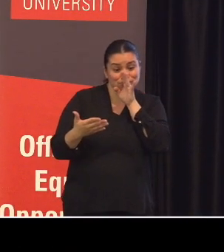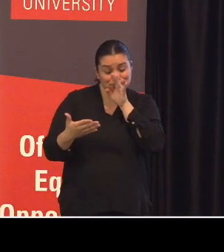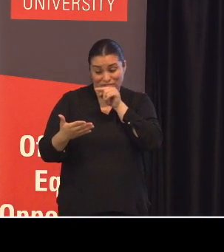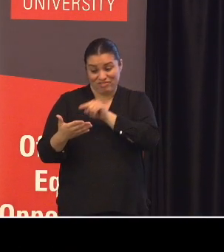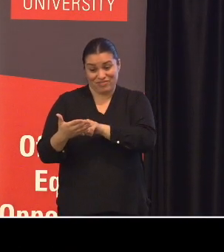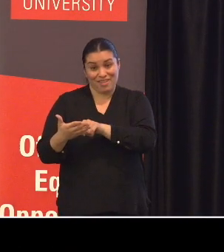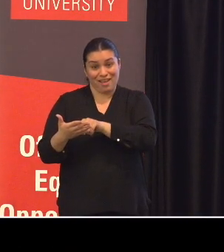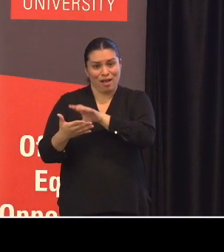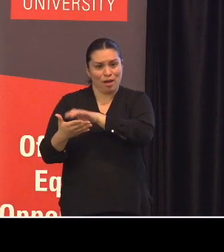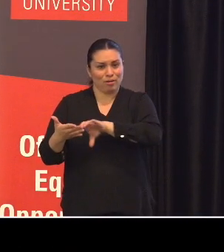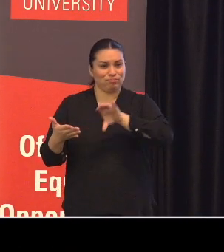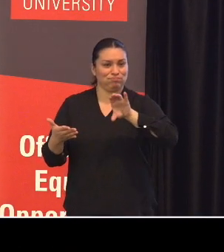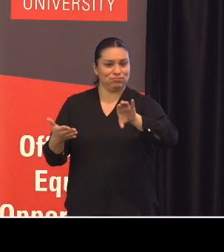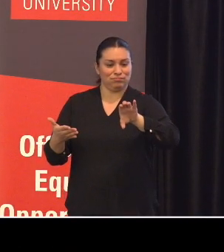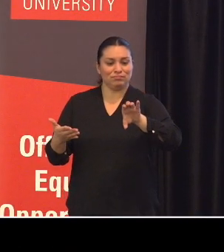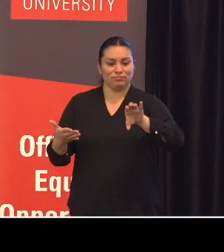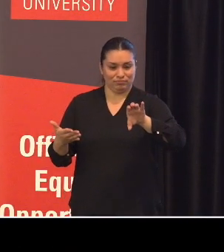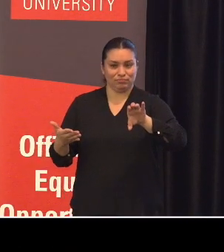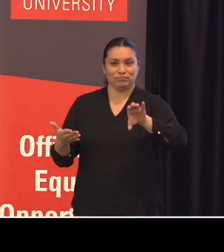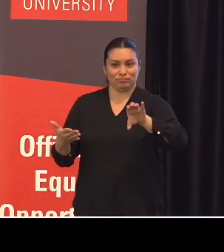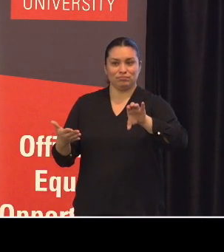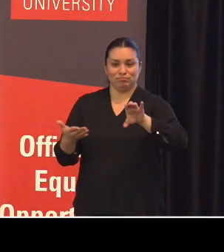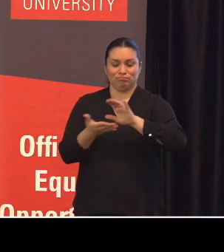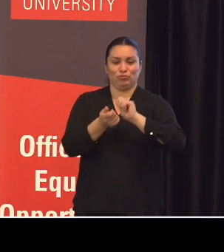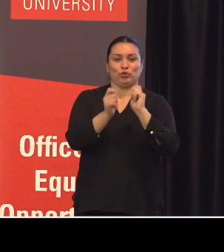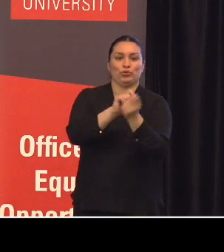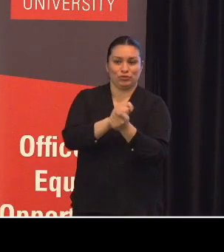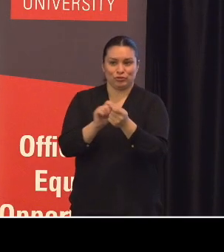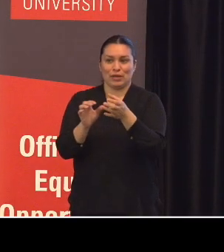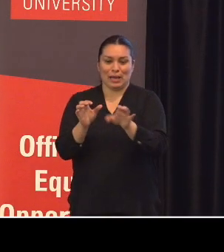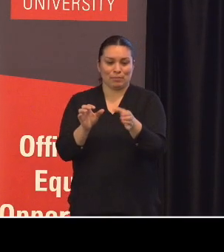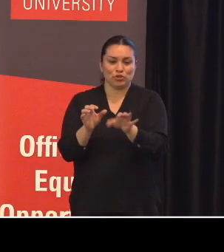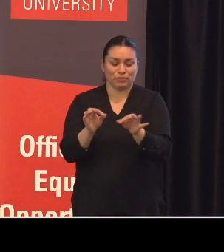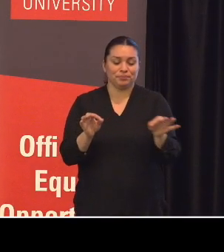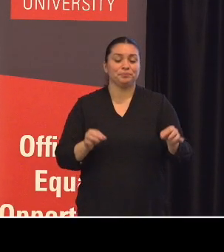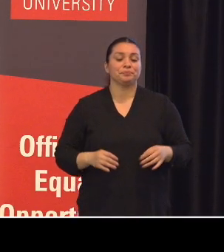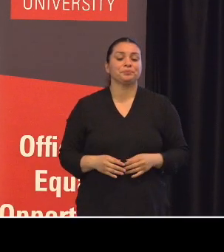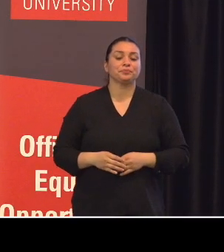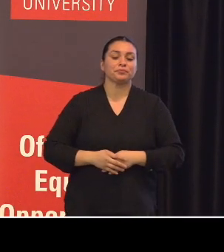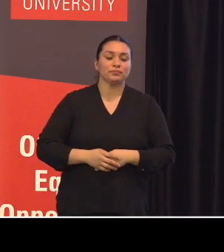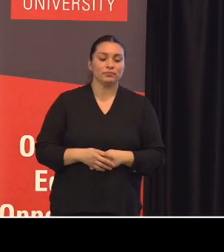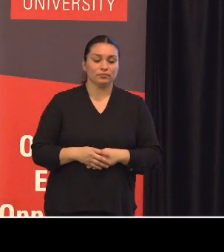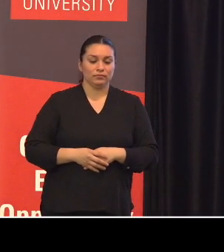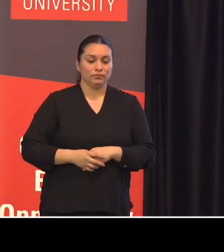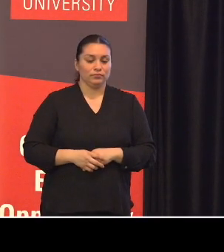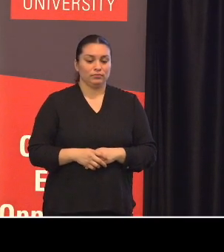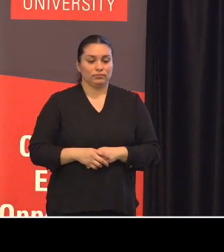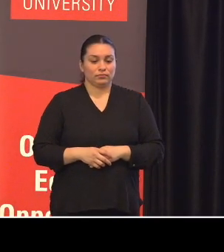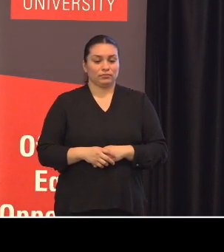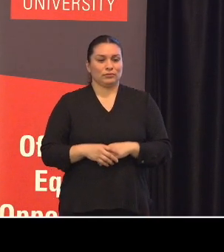Done. That's all you have to do. Let's use the easier yet effective way.